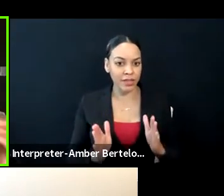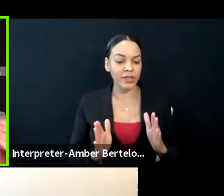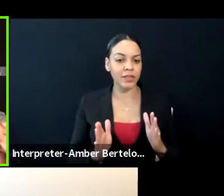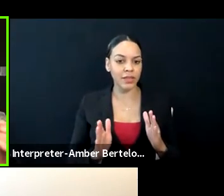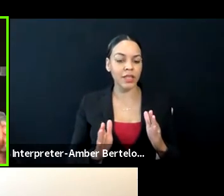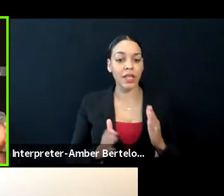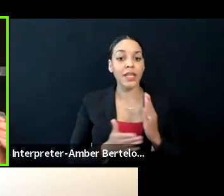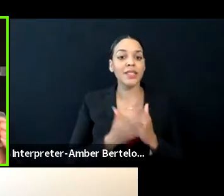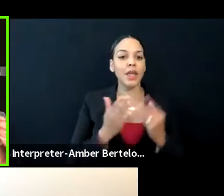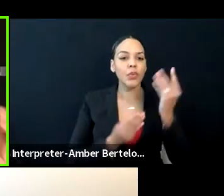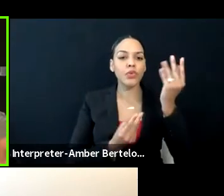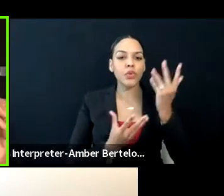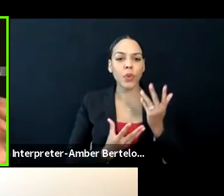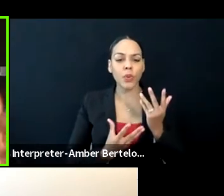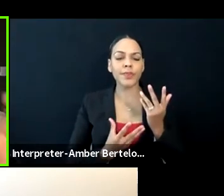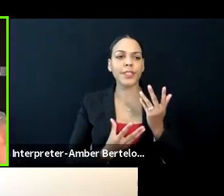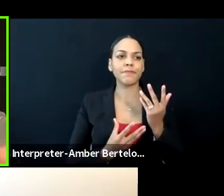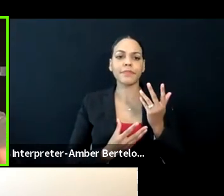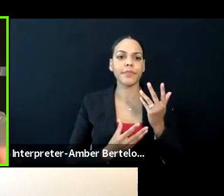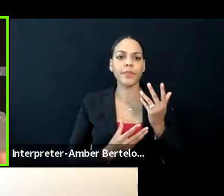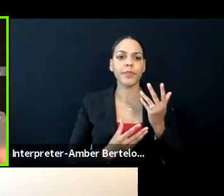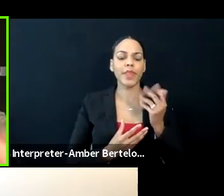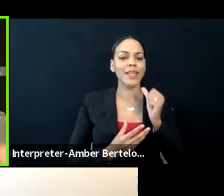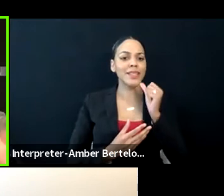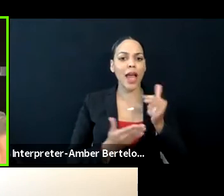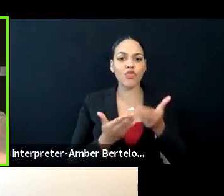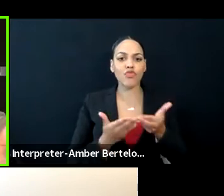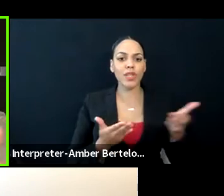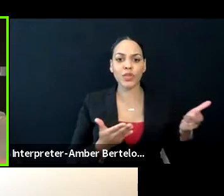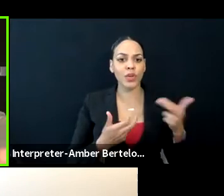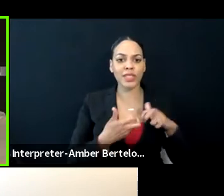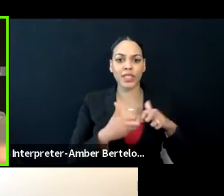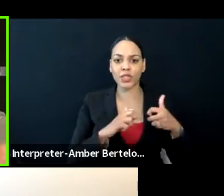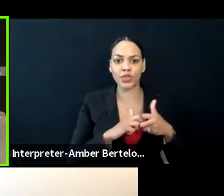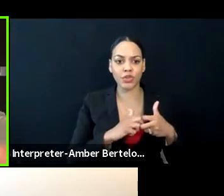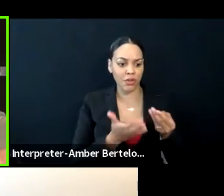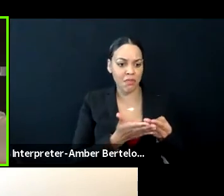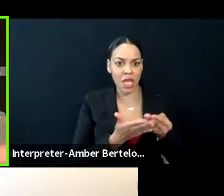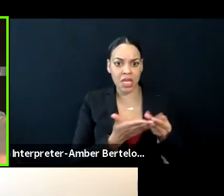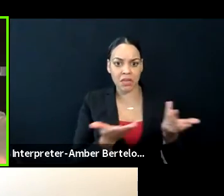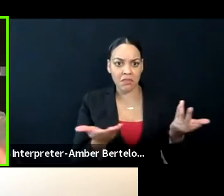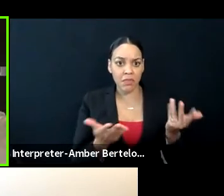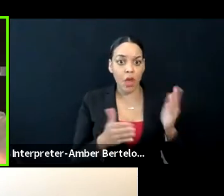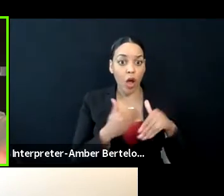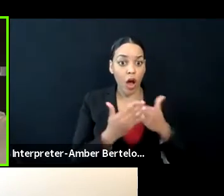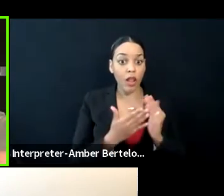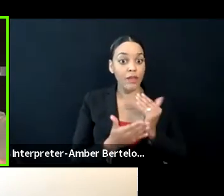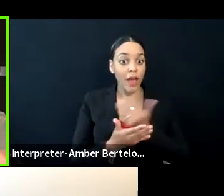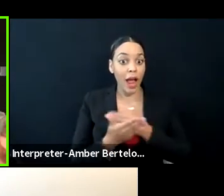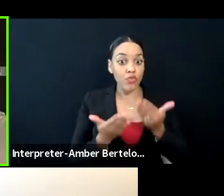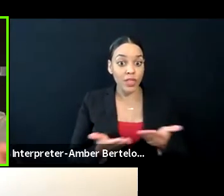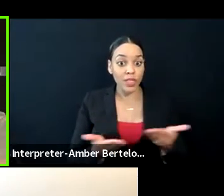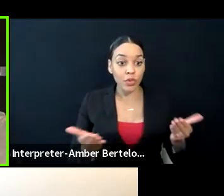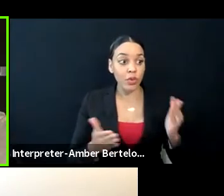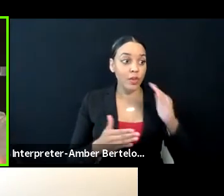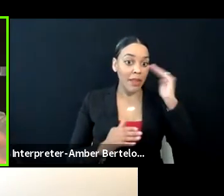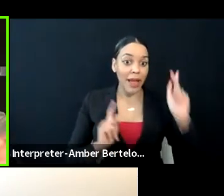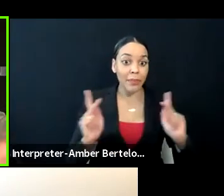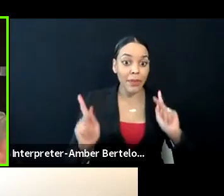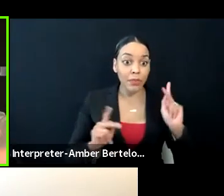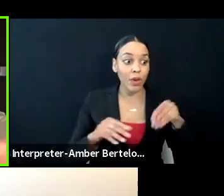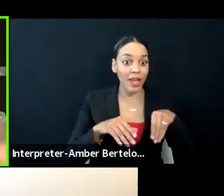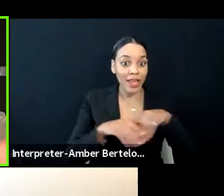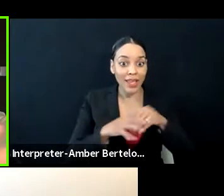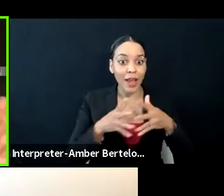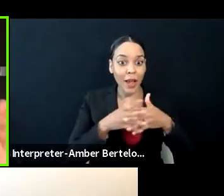Someone said to me that it isn't a resource issue, because if all of our resources, just Black people in America's resources, were pooled together, we'd